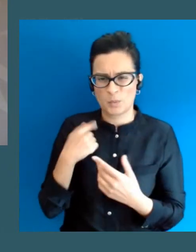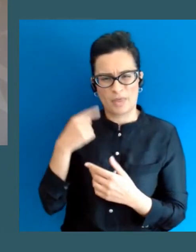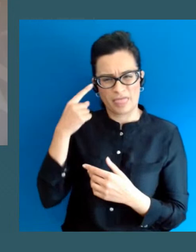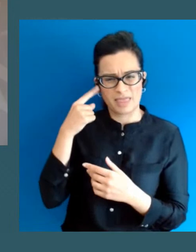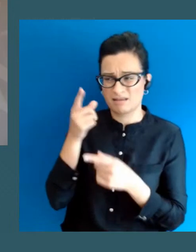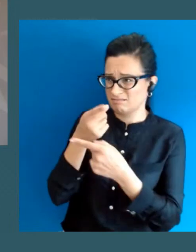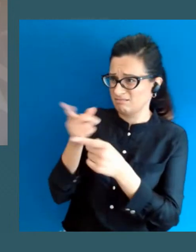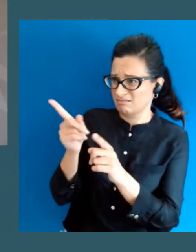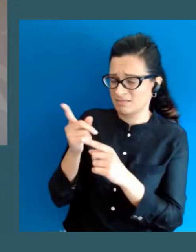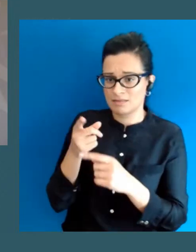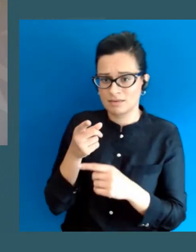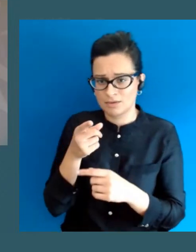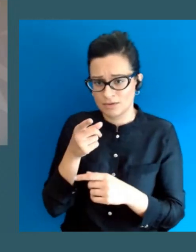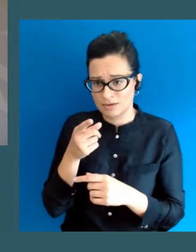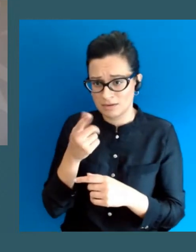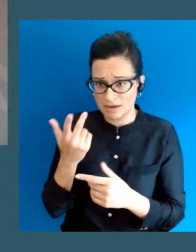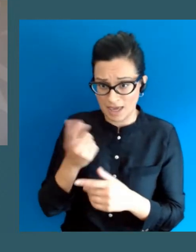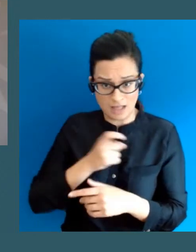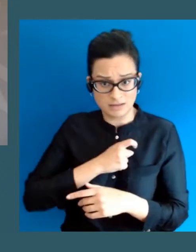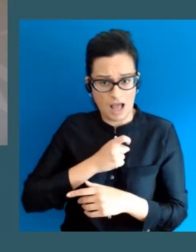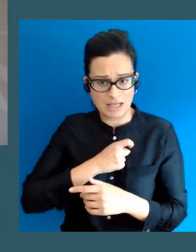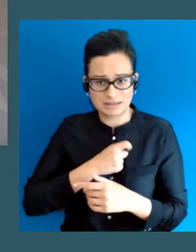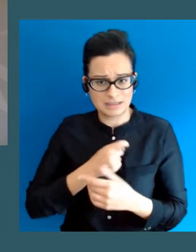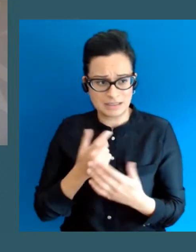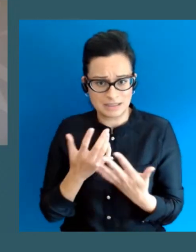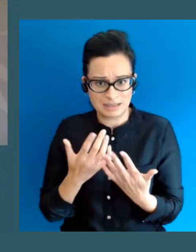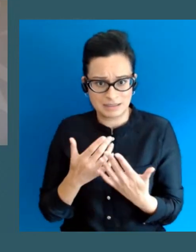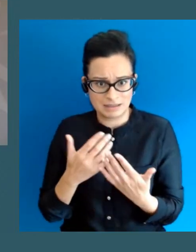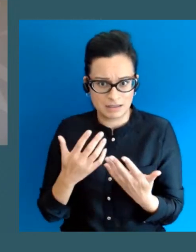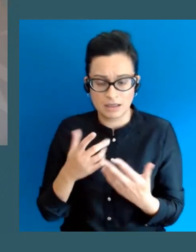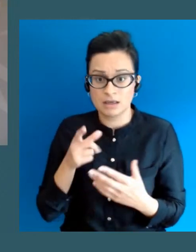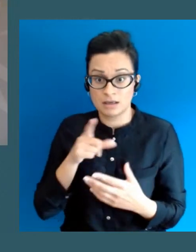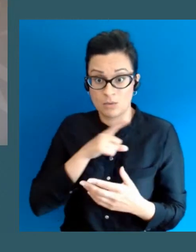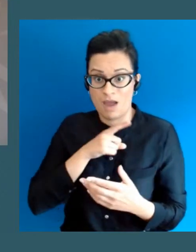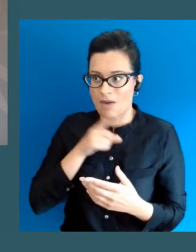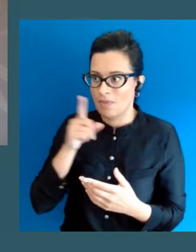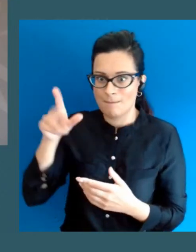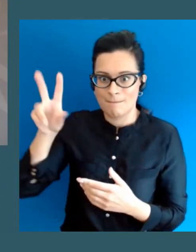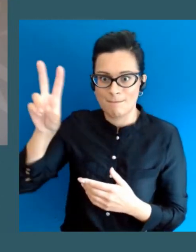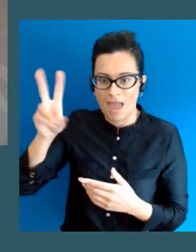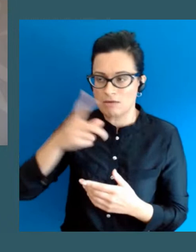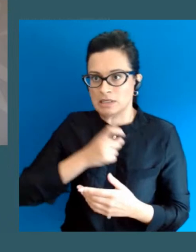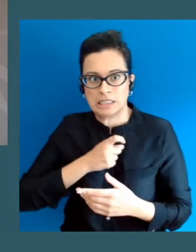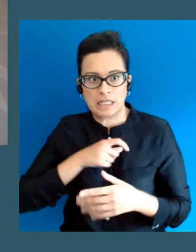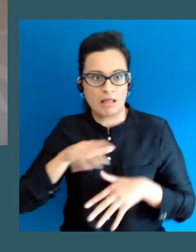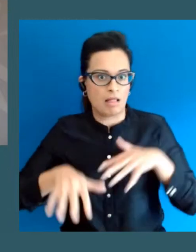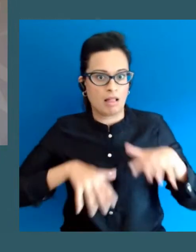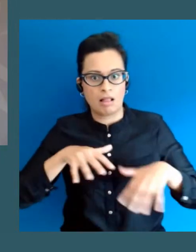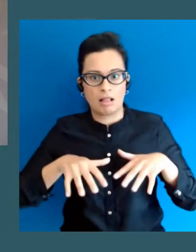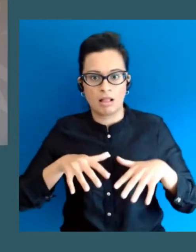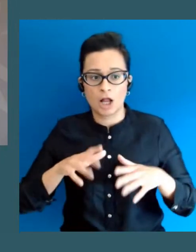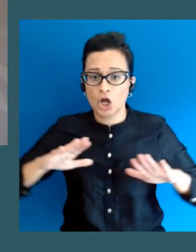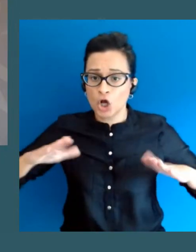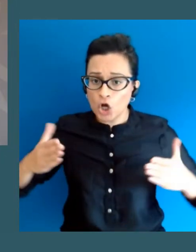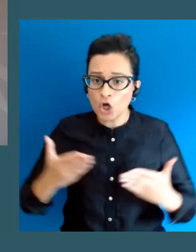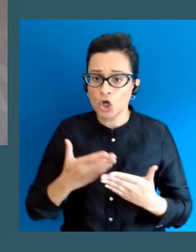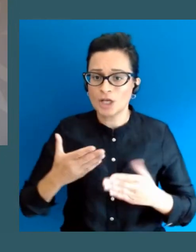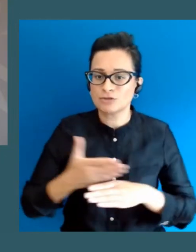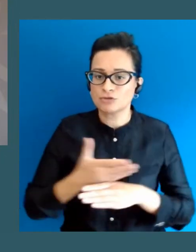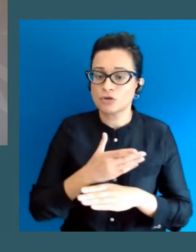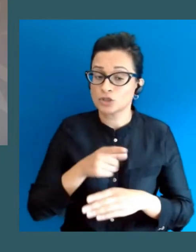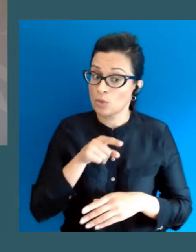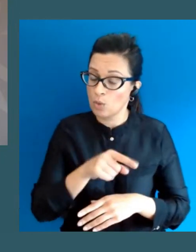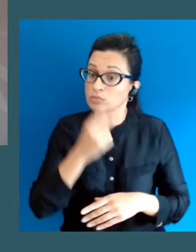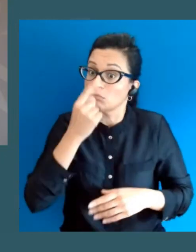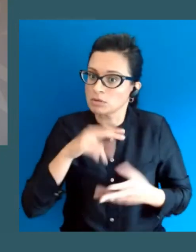have, when talking to parents around this? So the early introduction in high-risk patients, do